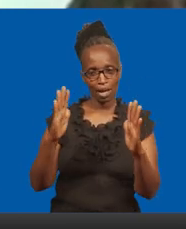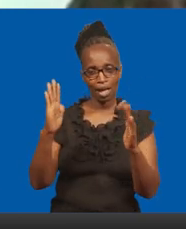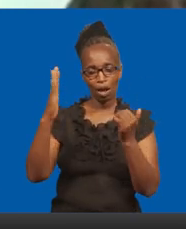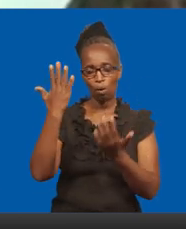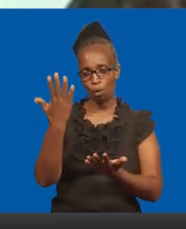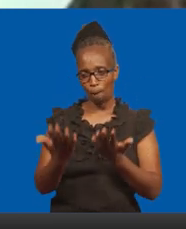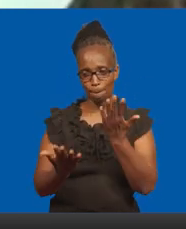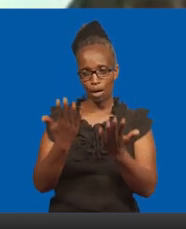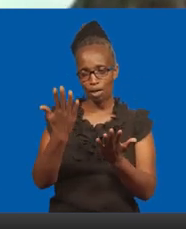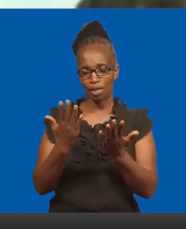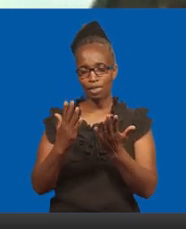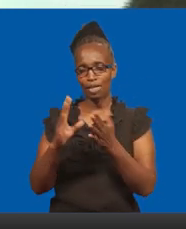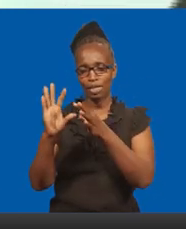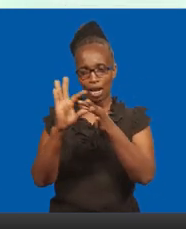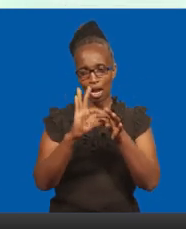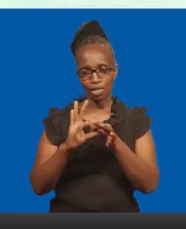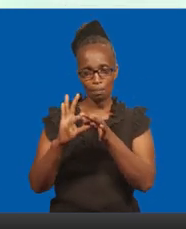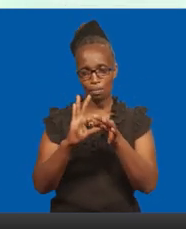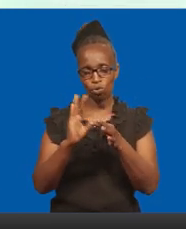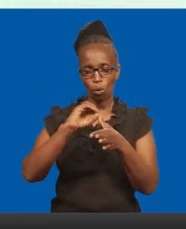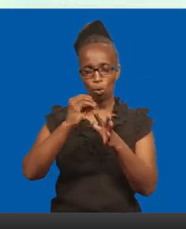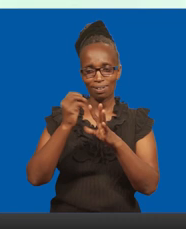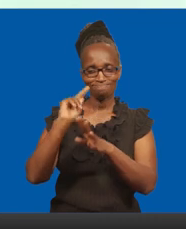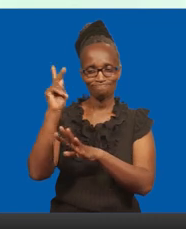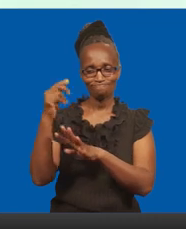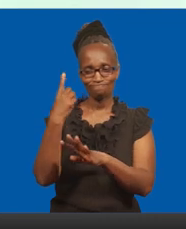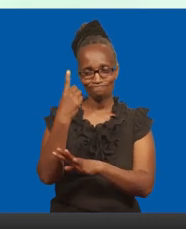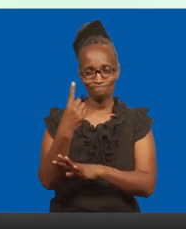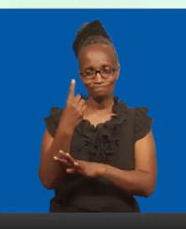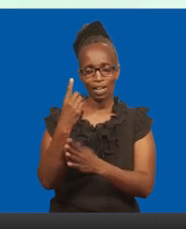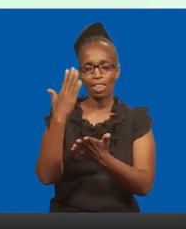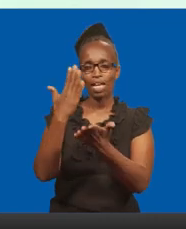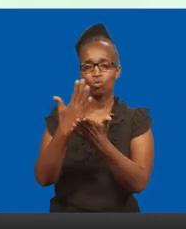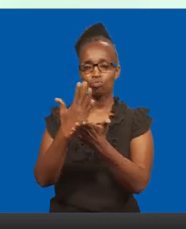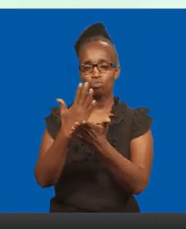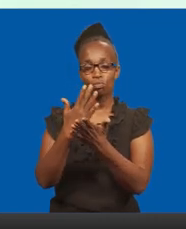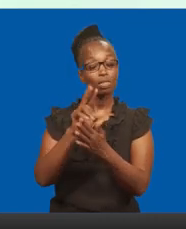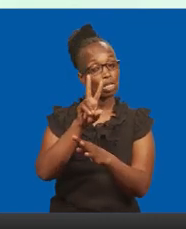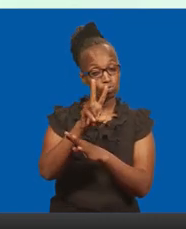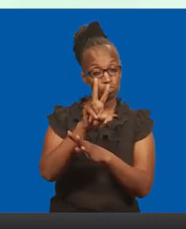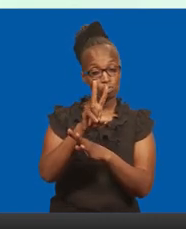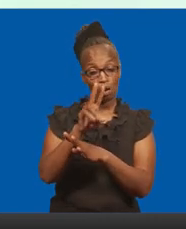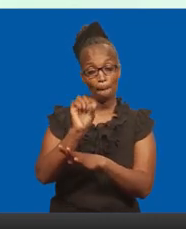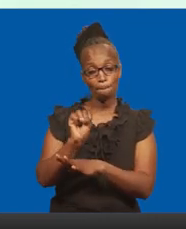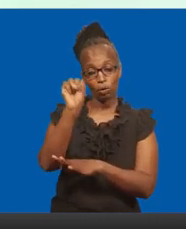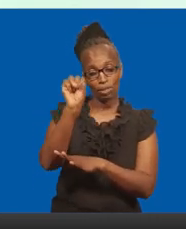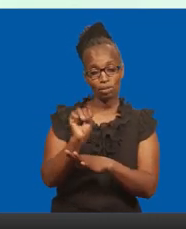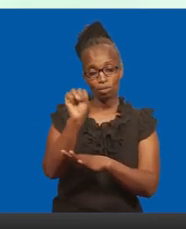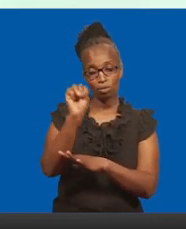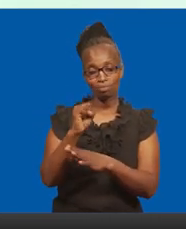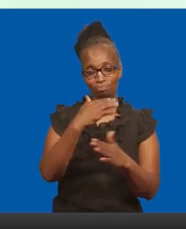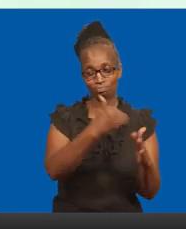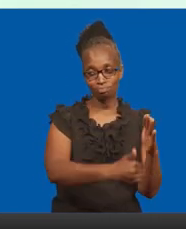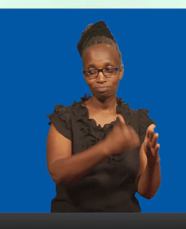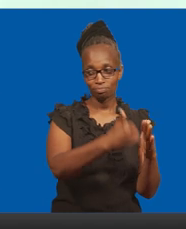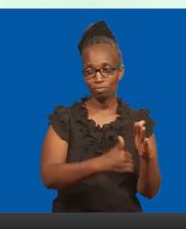than Azimio. Kenya is bigger than Kenya Kwanza. The two political sides have